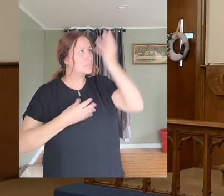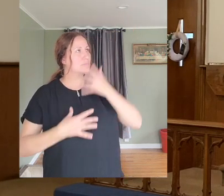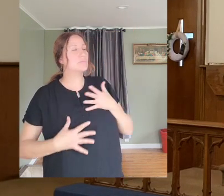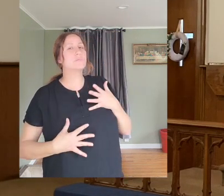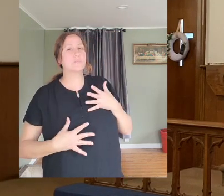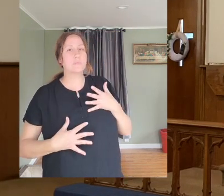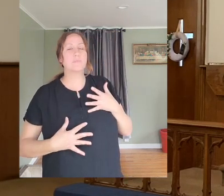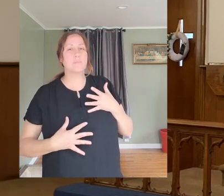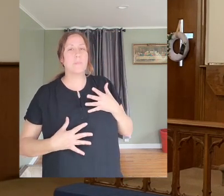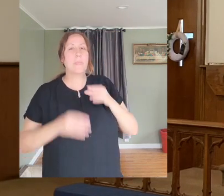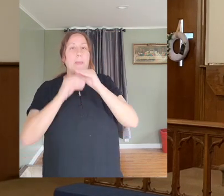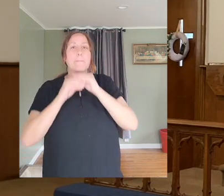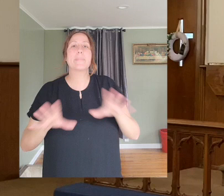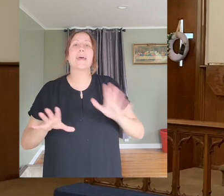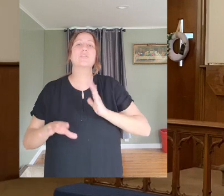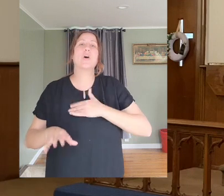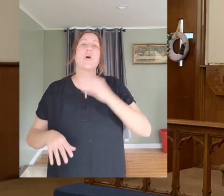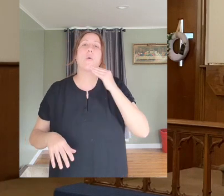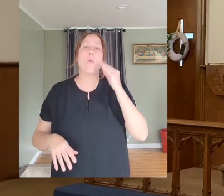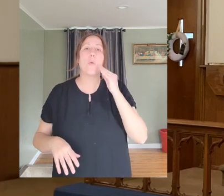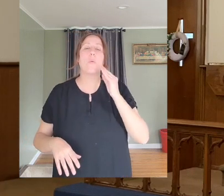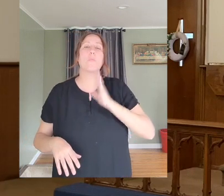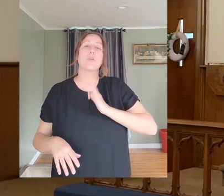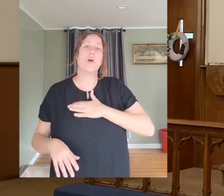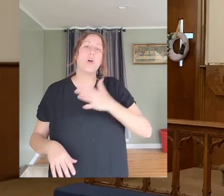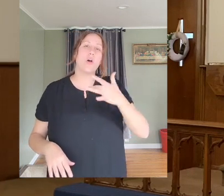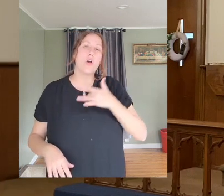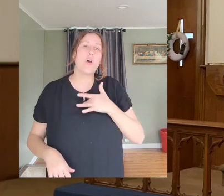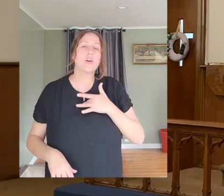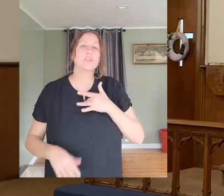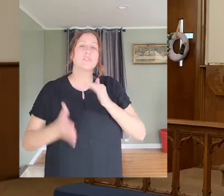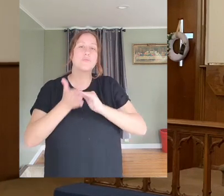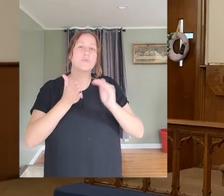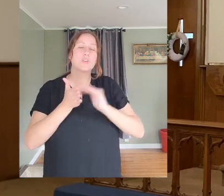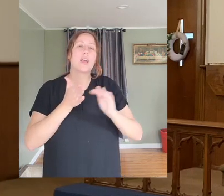Bless our homes and our hearts, Lord Jesus, with your forgiveness.